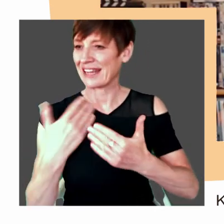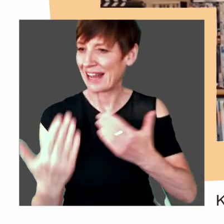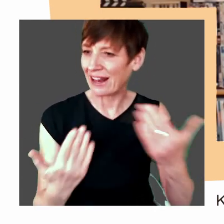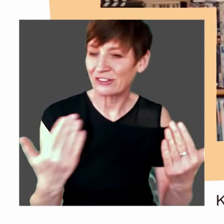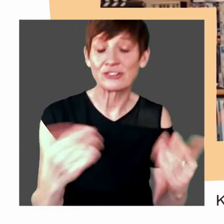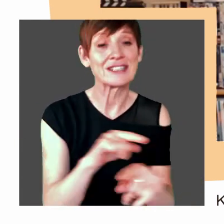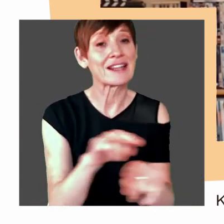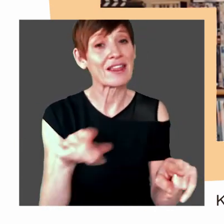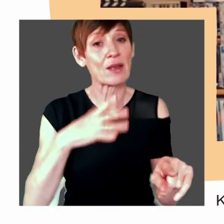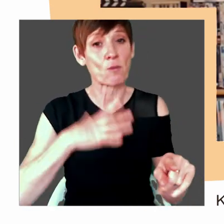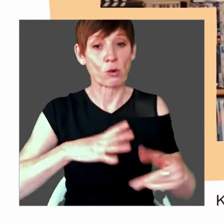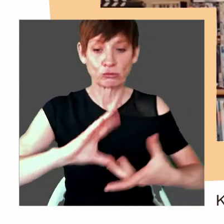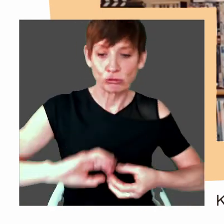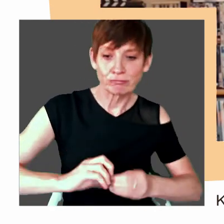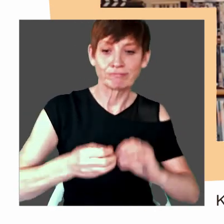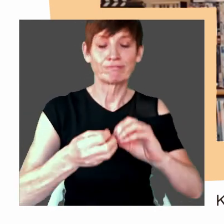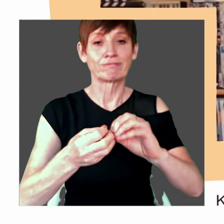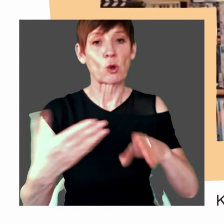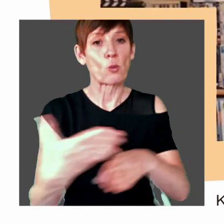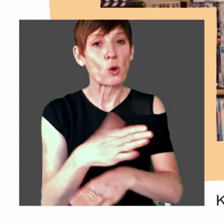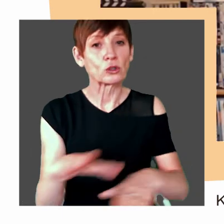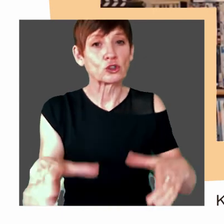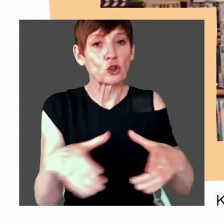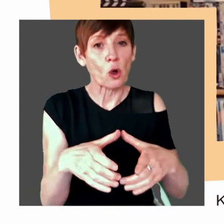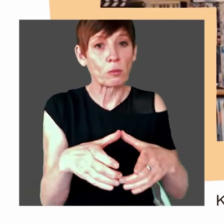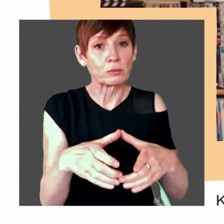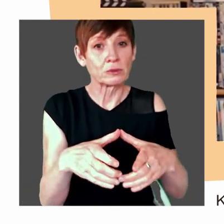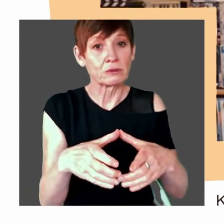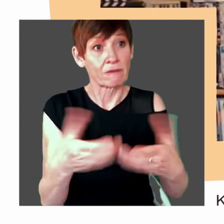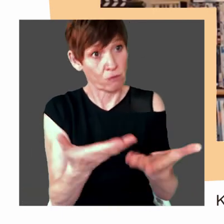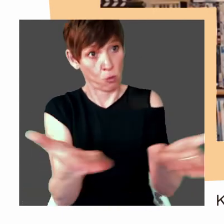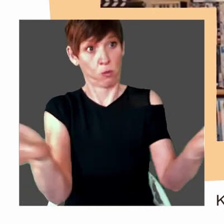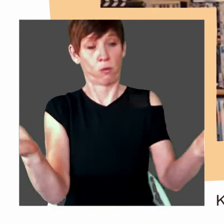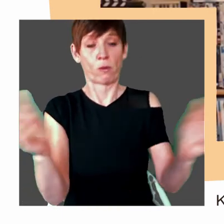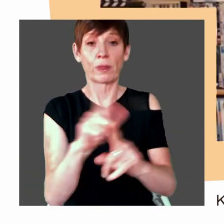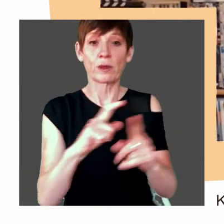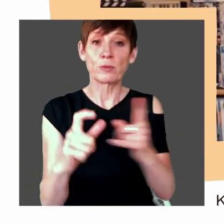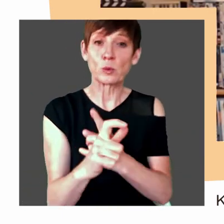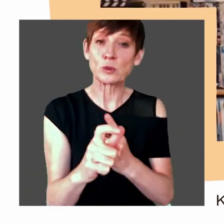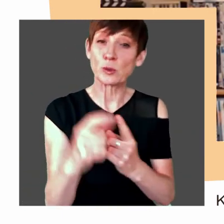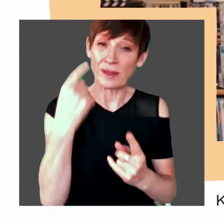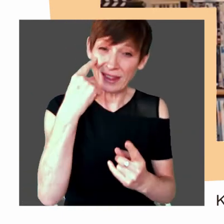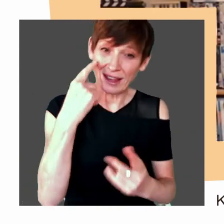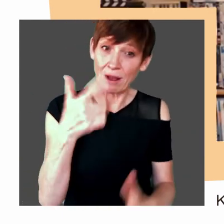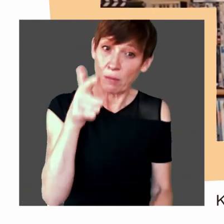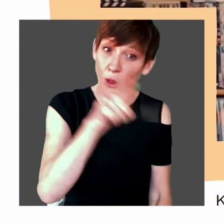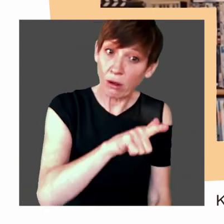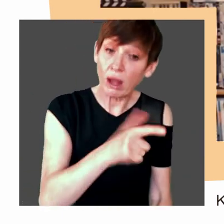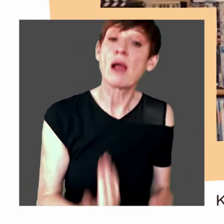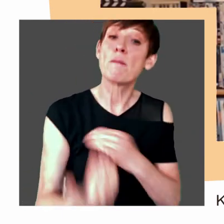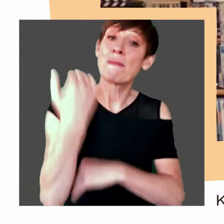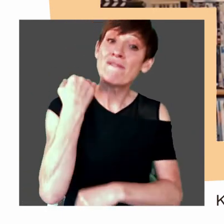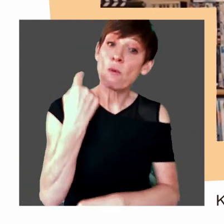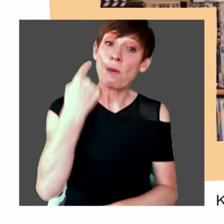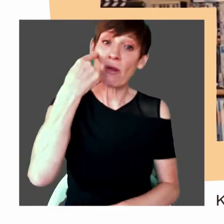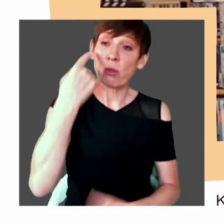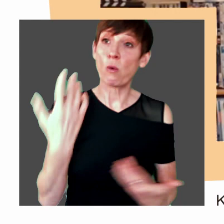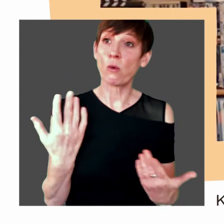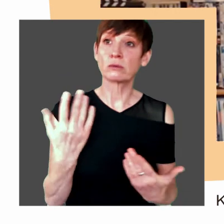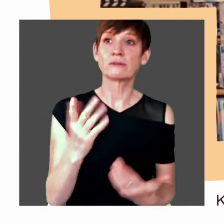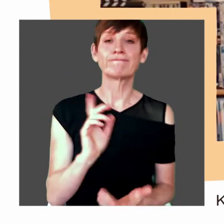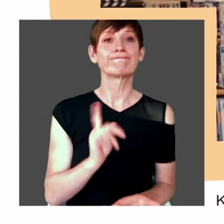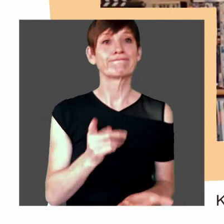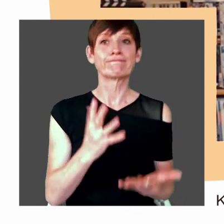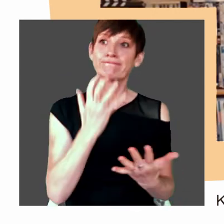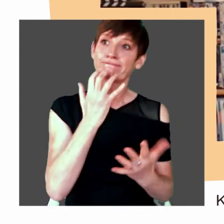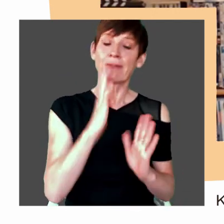or programs for the community. So I think I've been lucky enough to be in my, I generally thought London was the only place for arts until I found